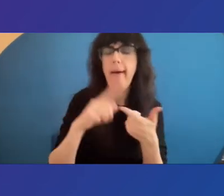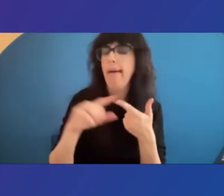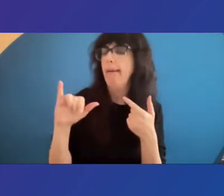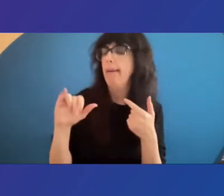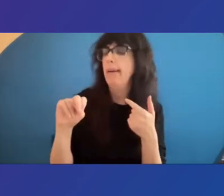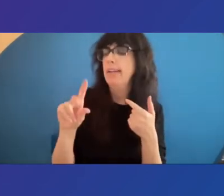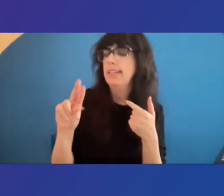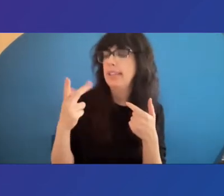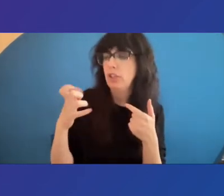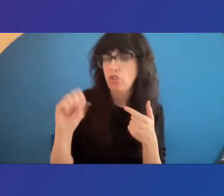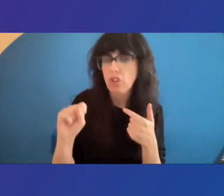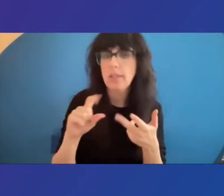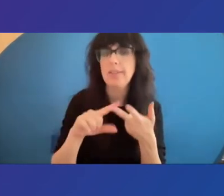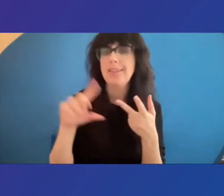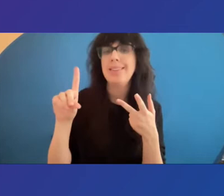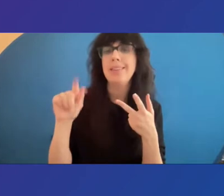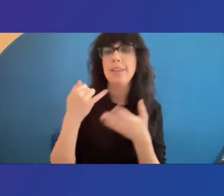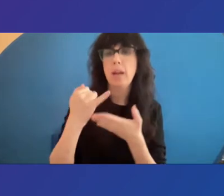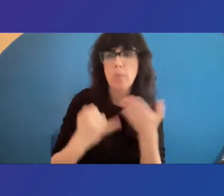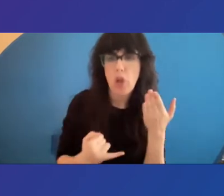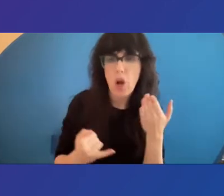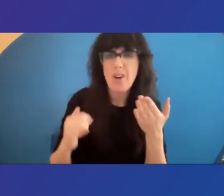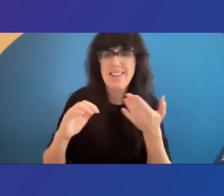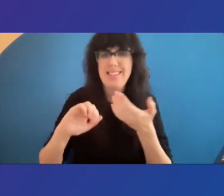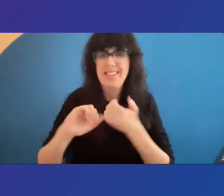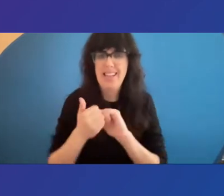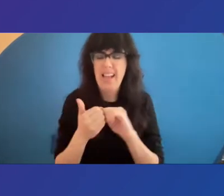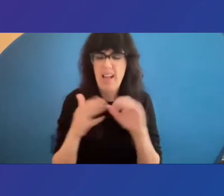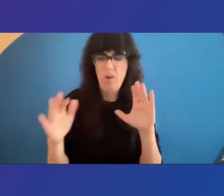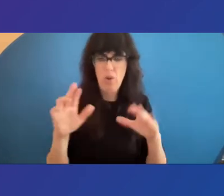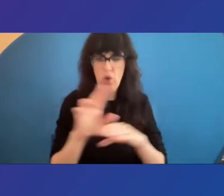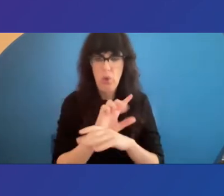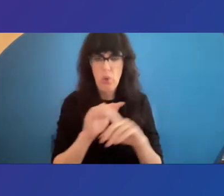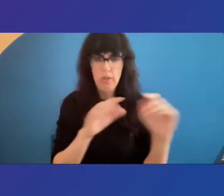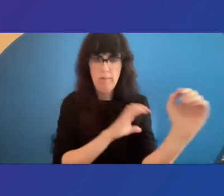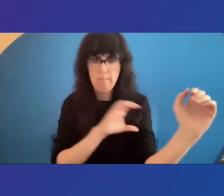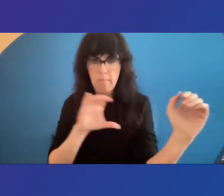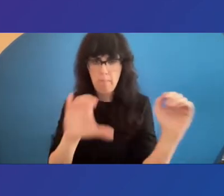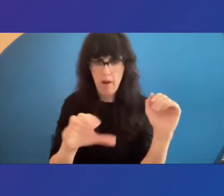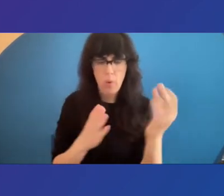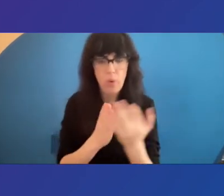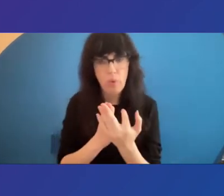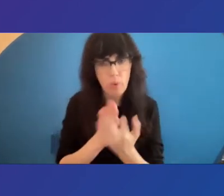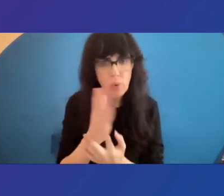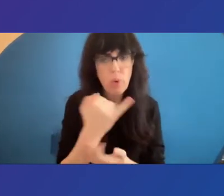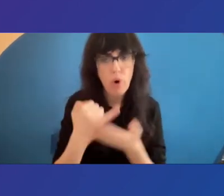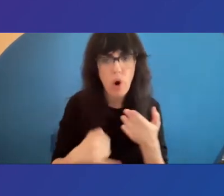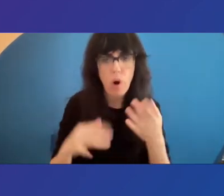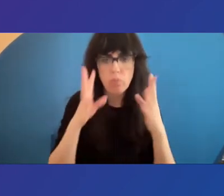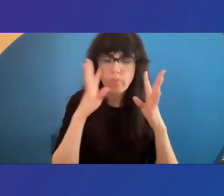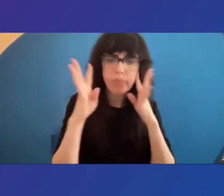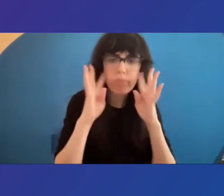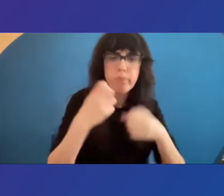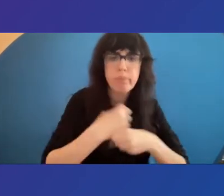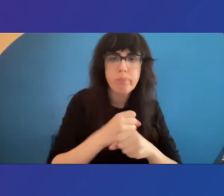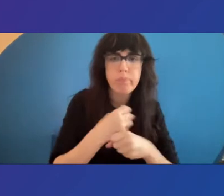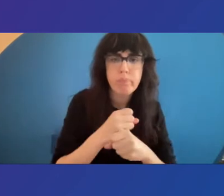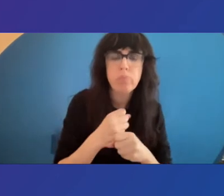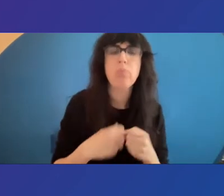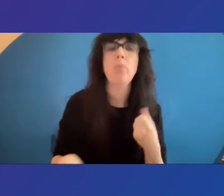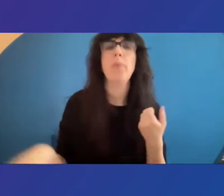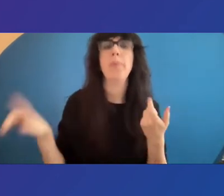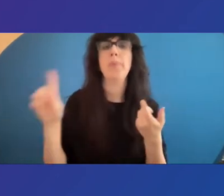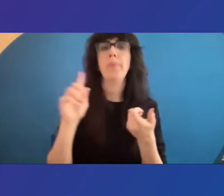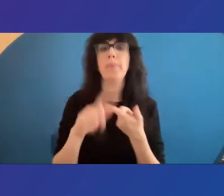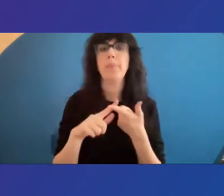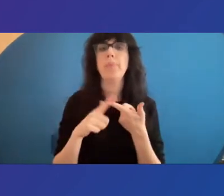is redirecting narrative and power through their arts making. Moderated by